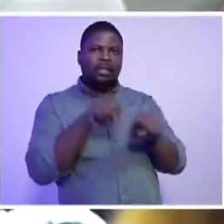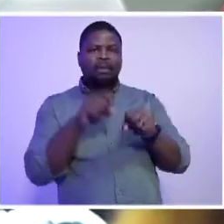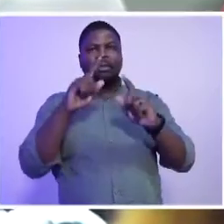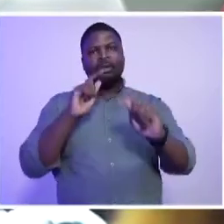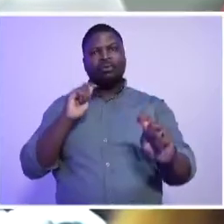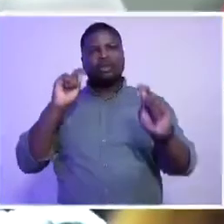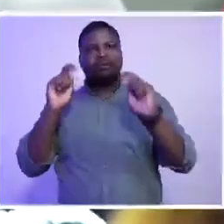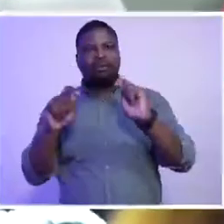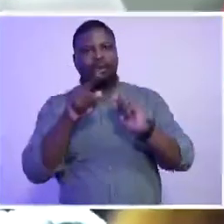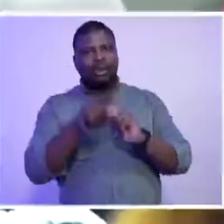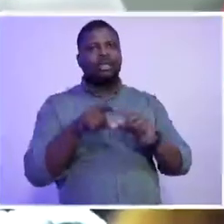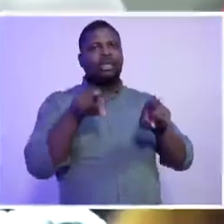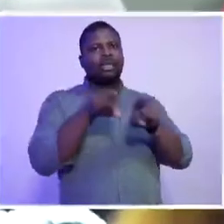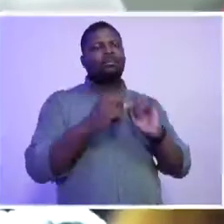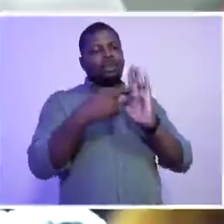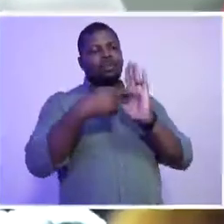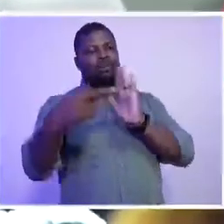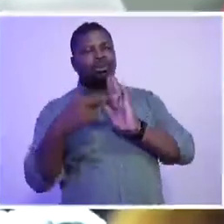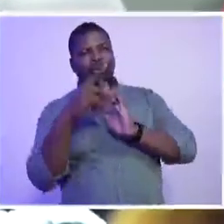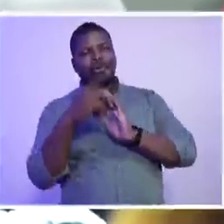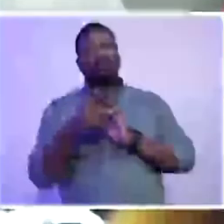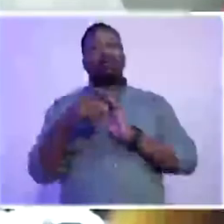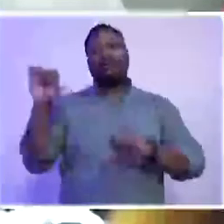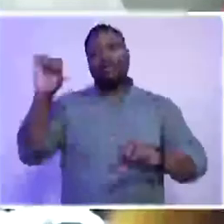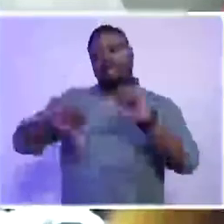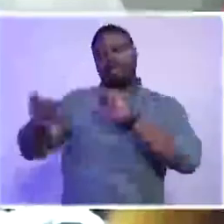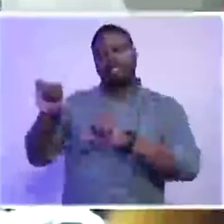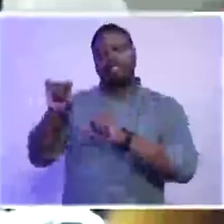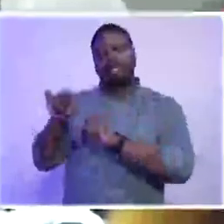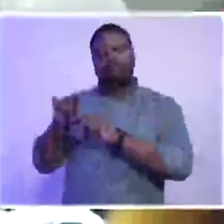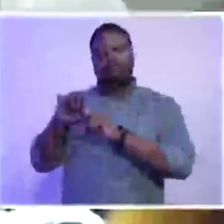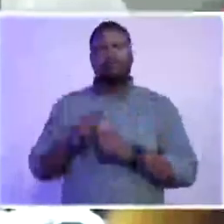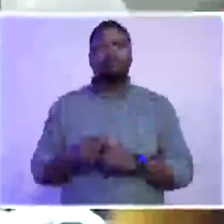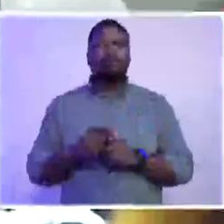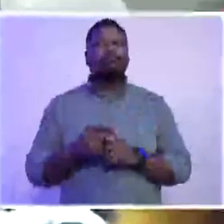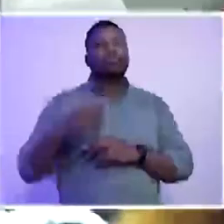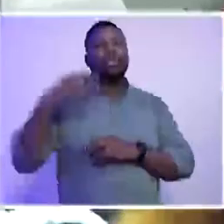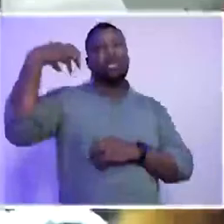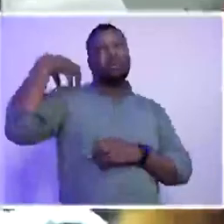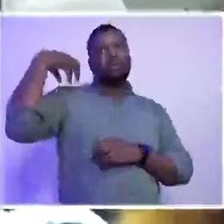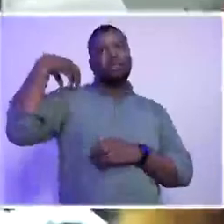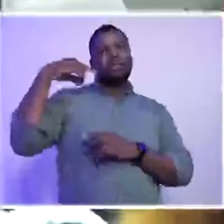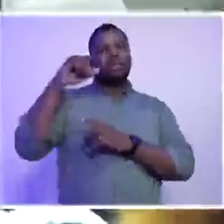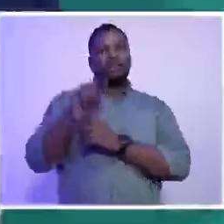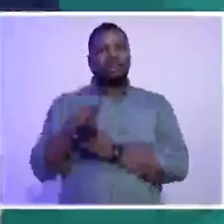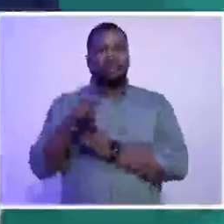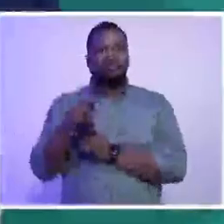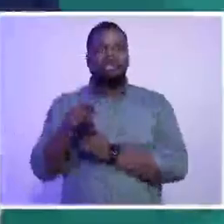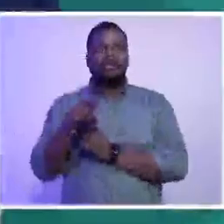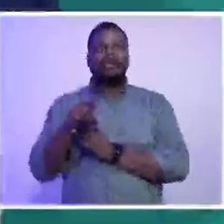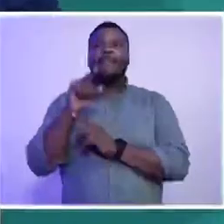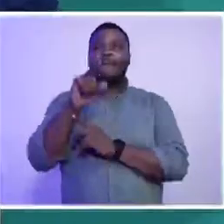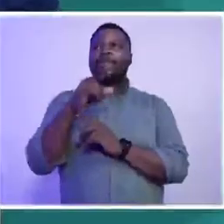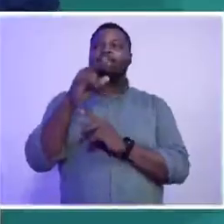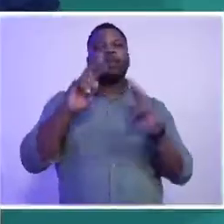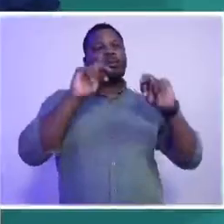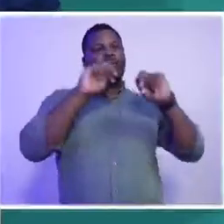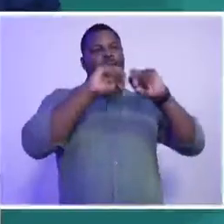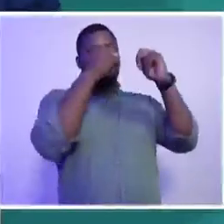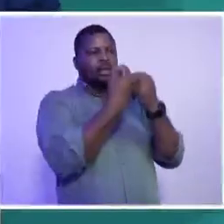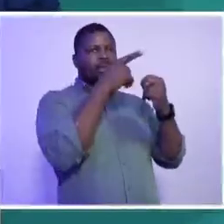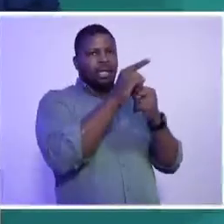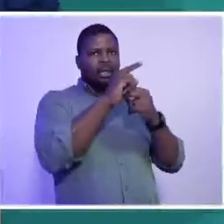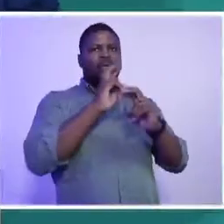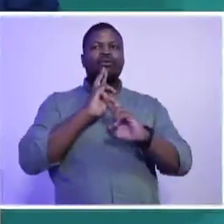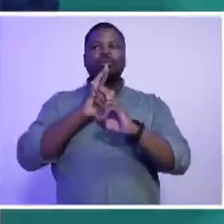as well as the role of science. The minister contextualized this not only nationally in terms of the response